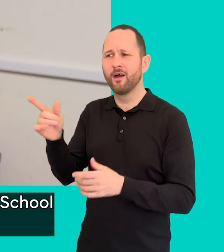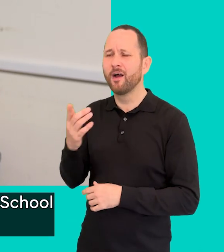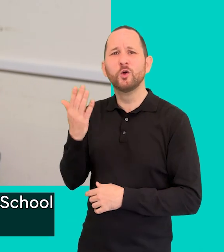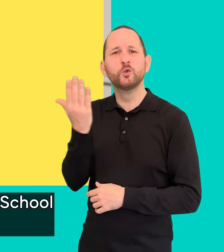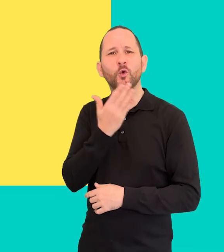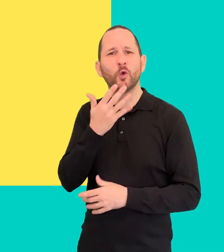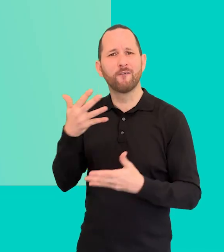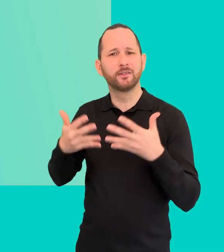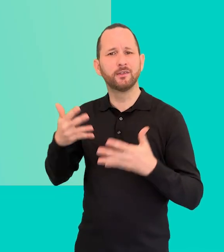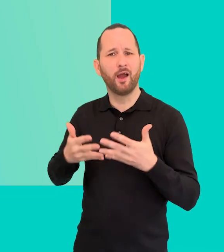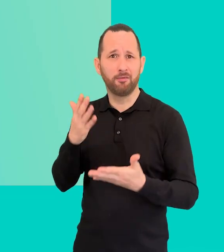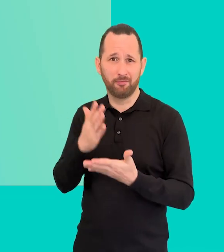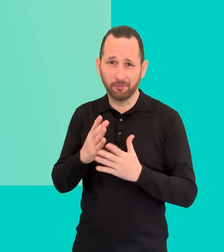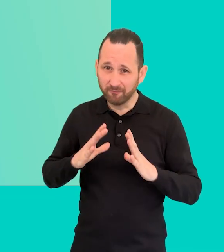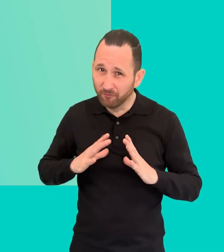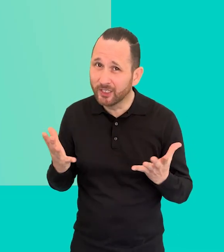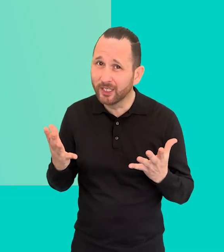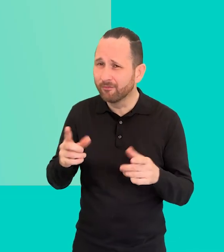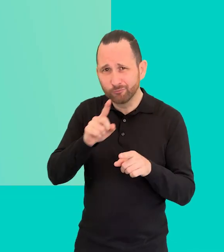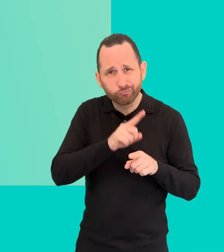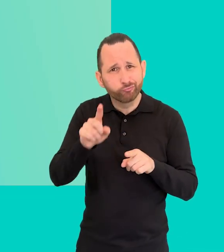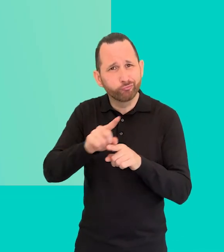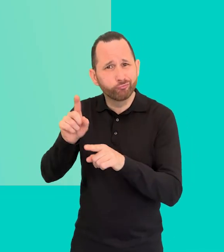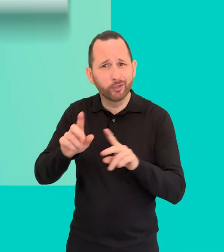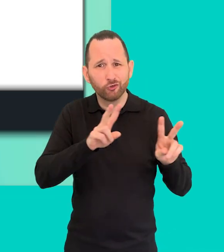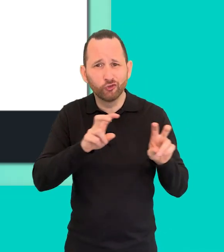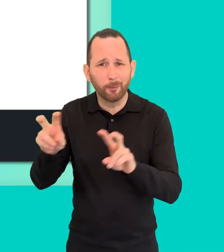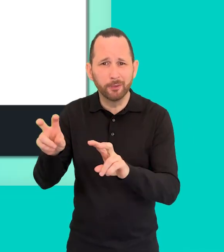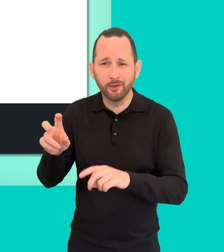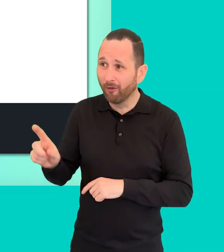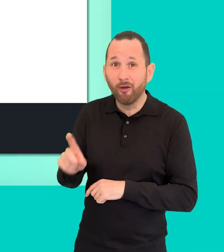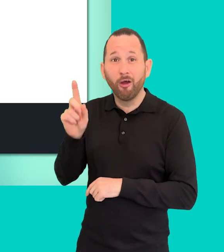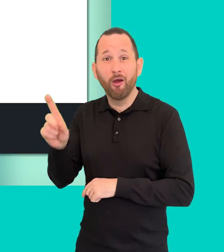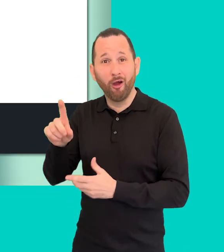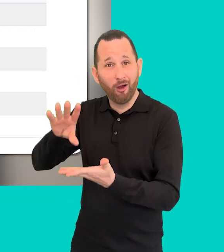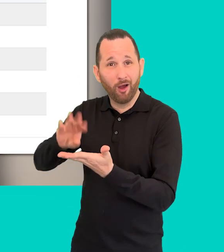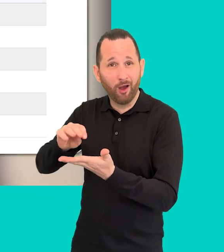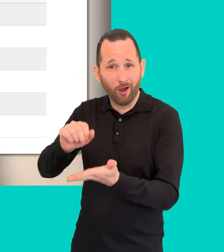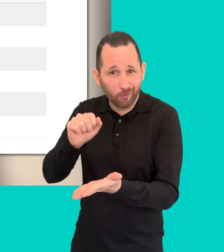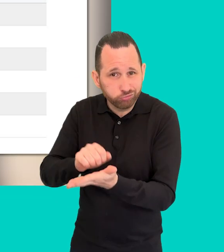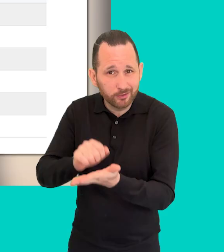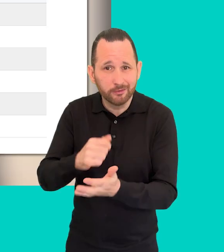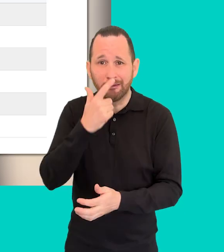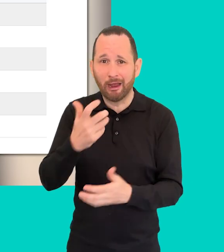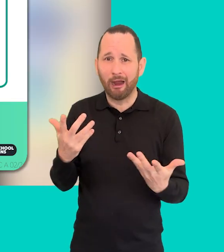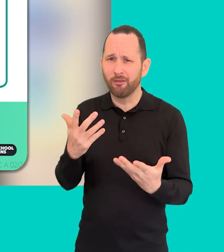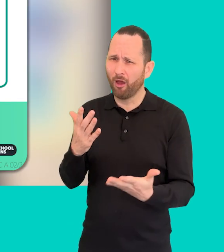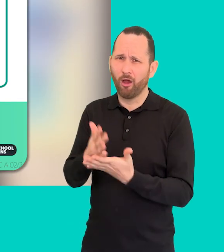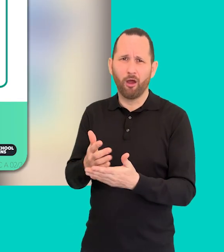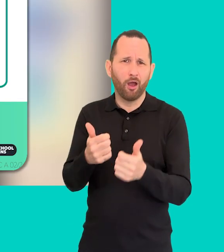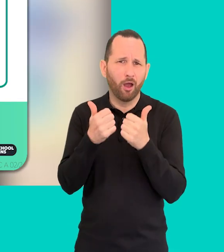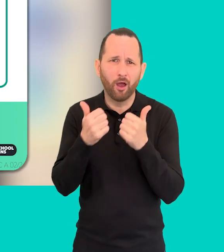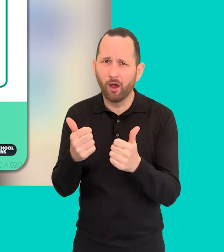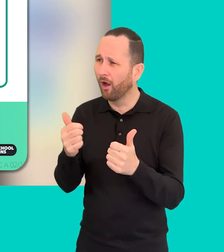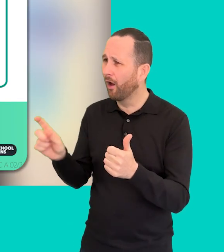to deliver BSL, which has video lessons on a variety of topics, as well as the accompanying printable resources. One of the really positive points